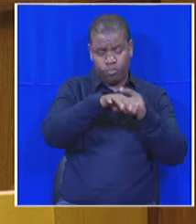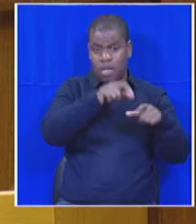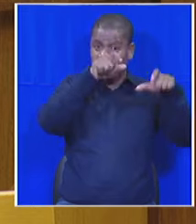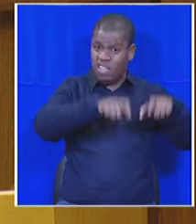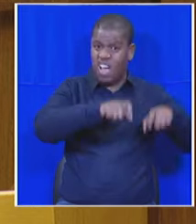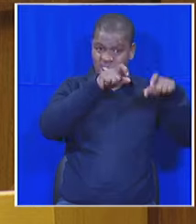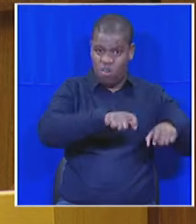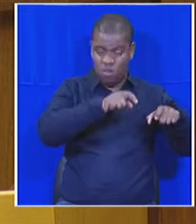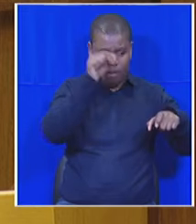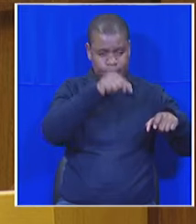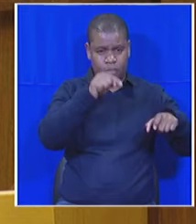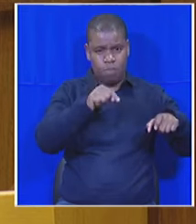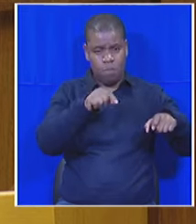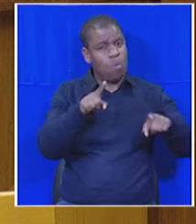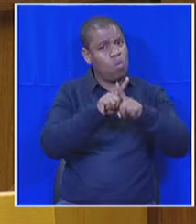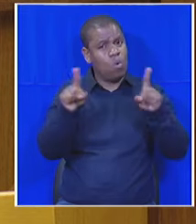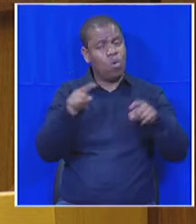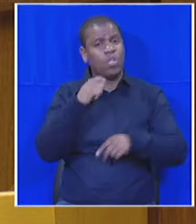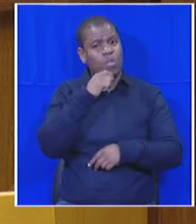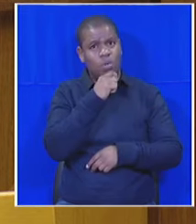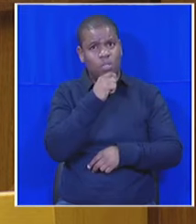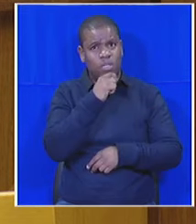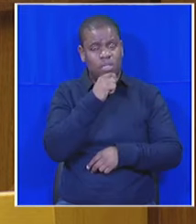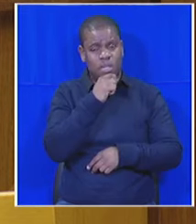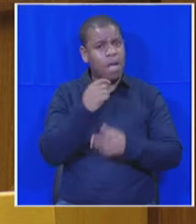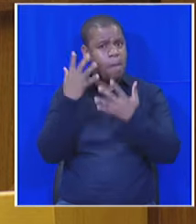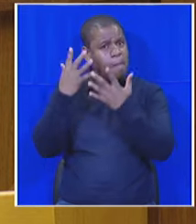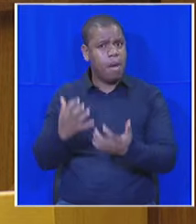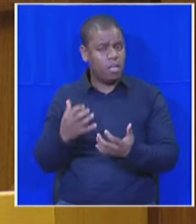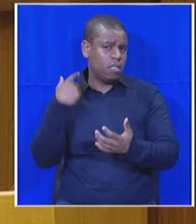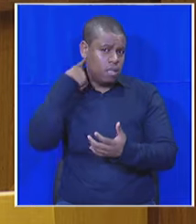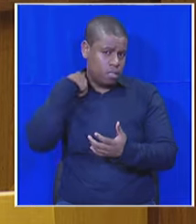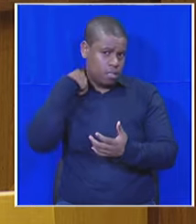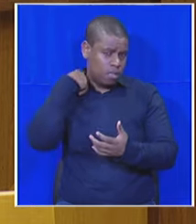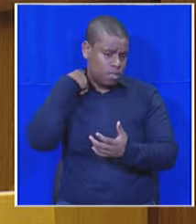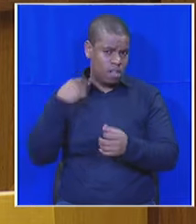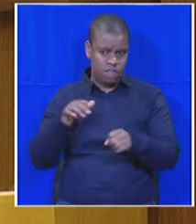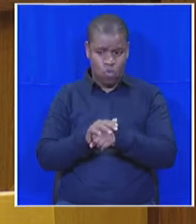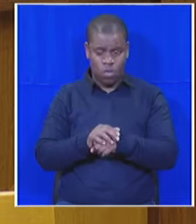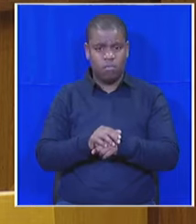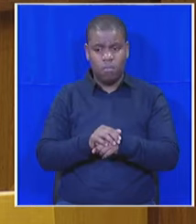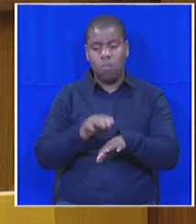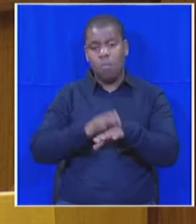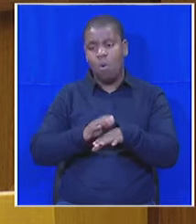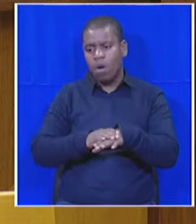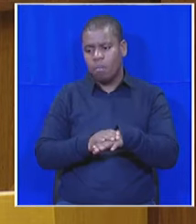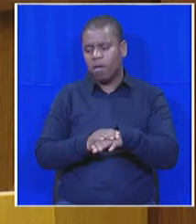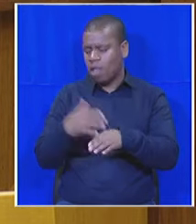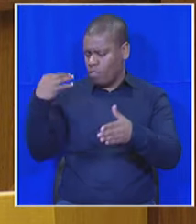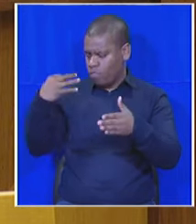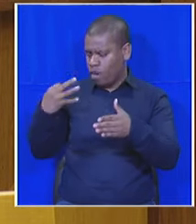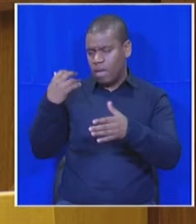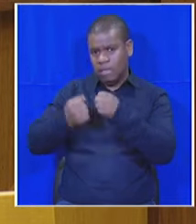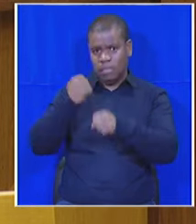abayisebenzisi le mali bayigqibe sibanika yona. Iminyaka 3 yalandelelana. Kodwa iminyaka